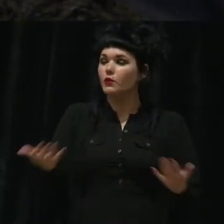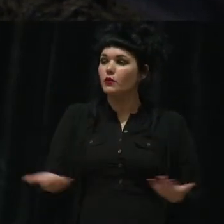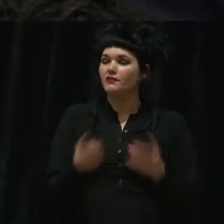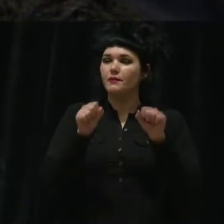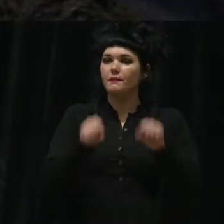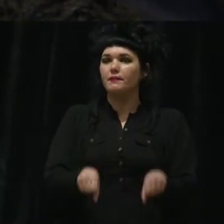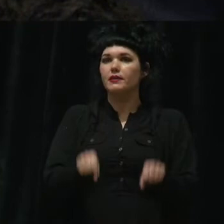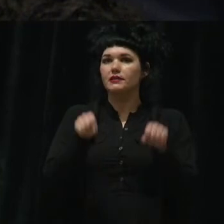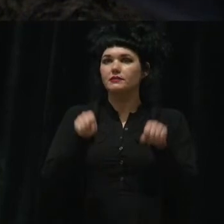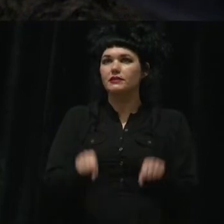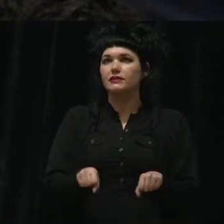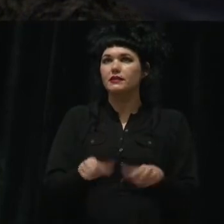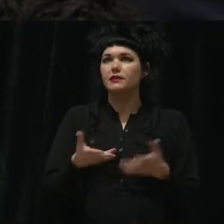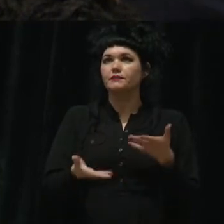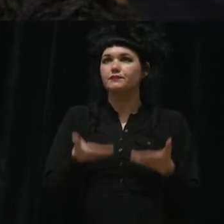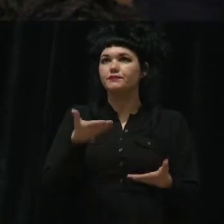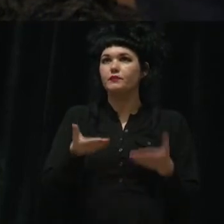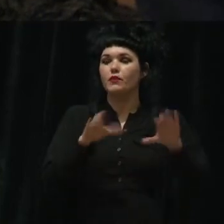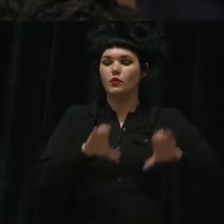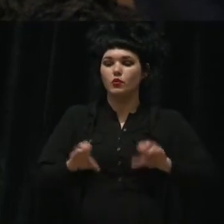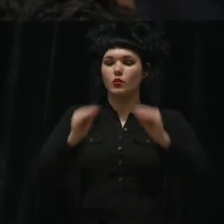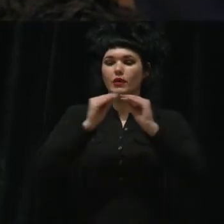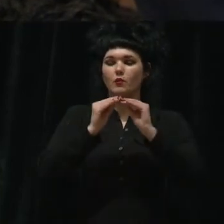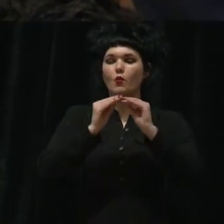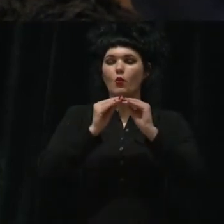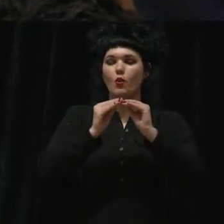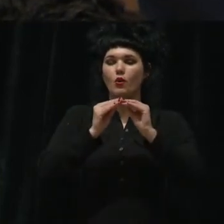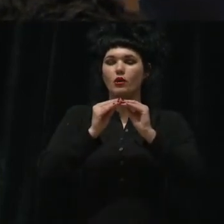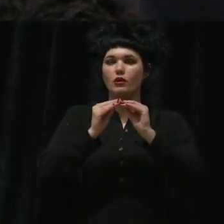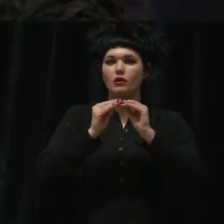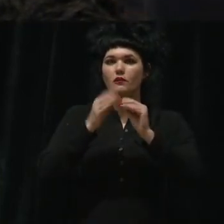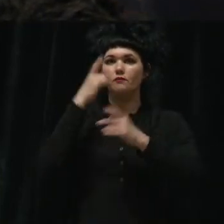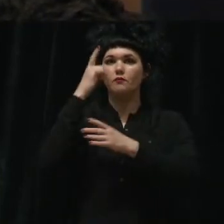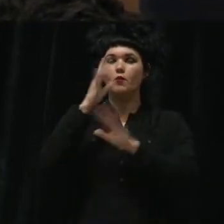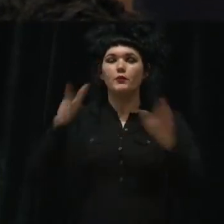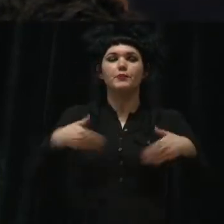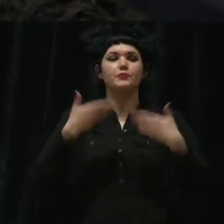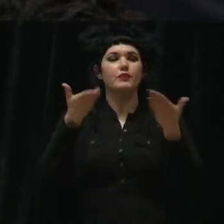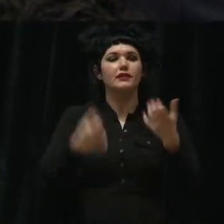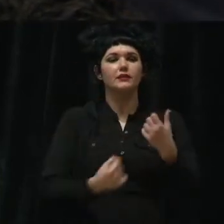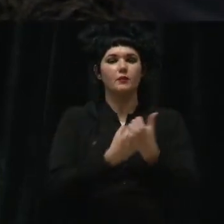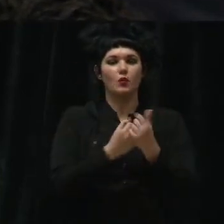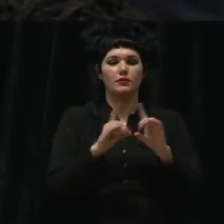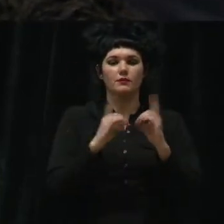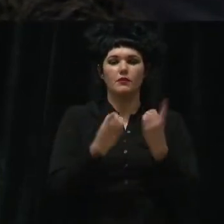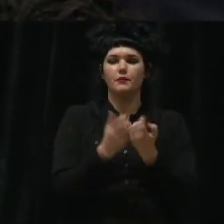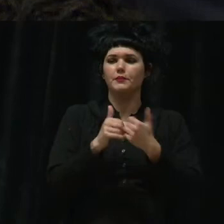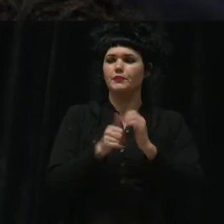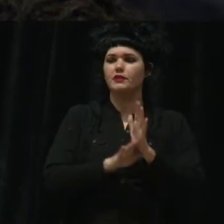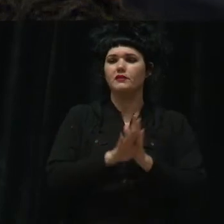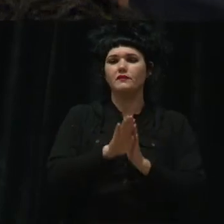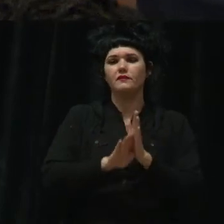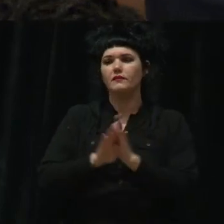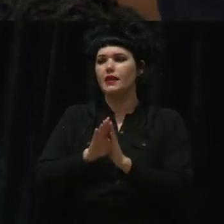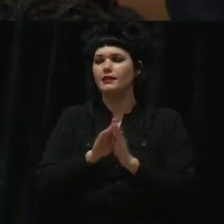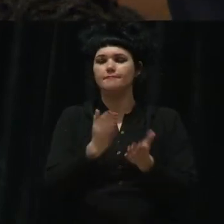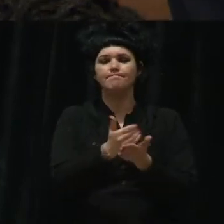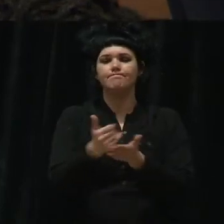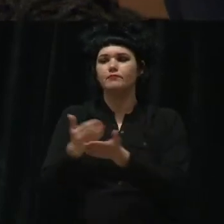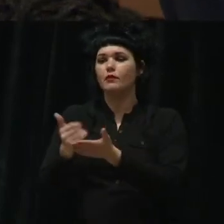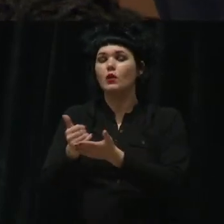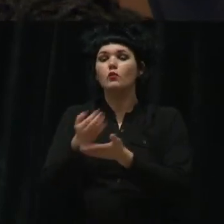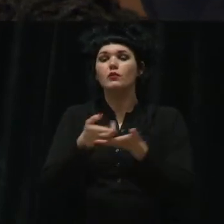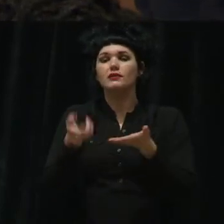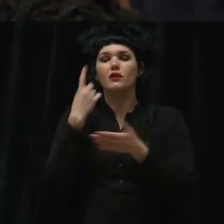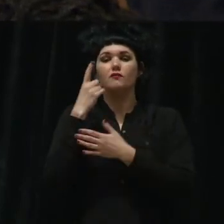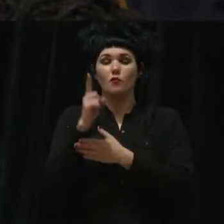possibly doing more to provide support to departments in developing resources for disability